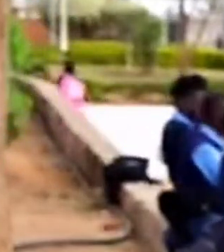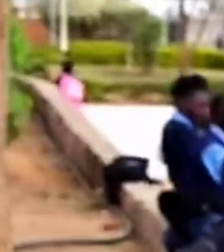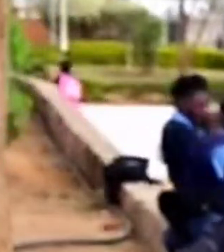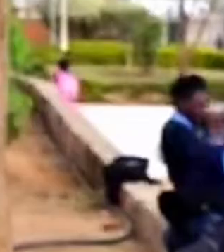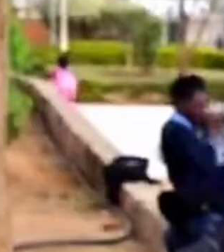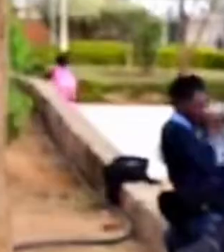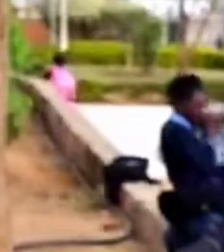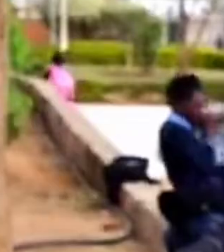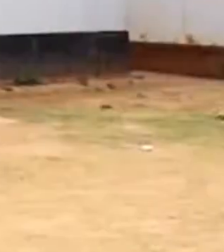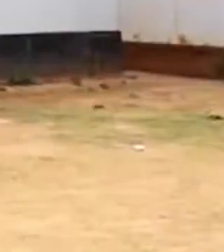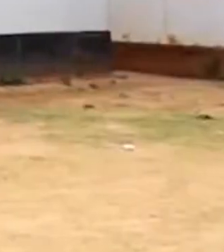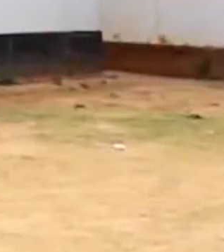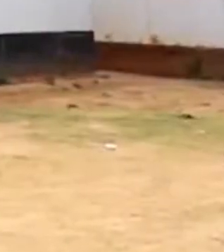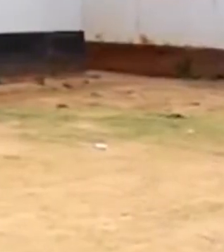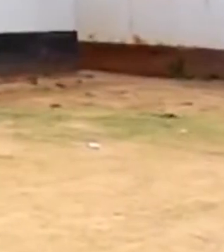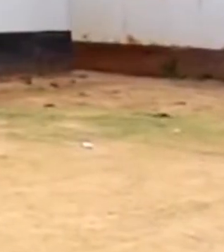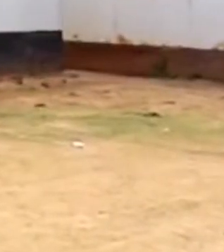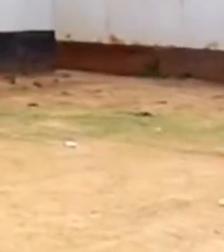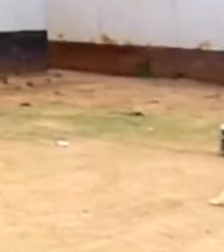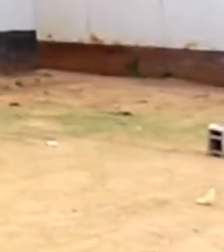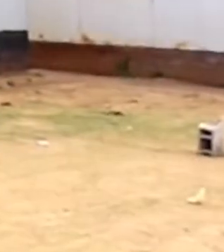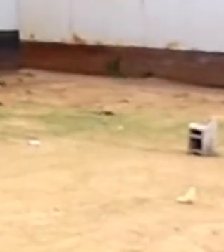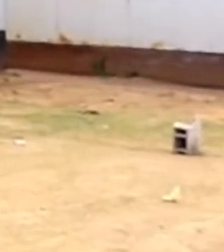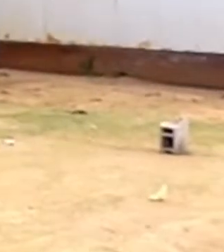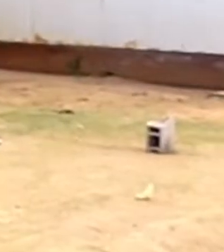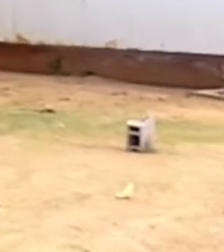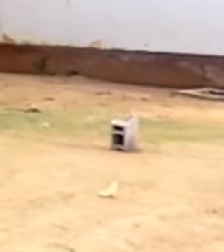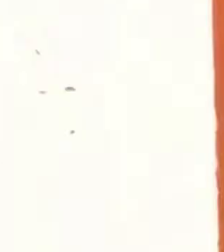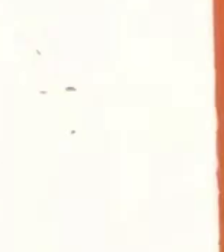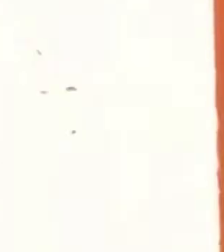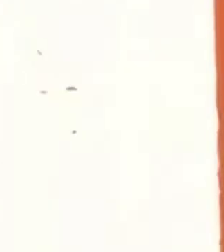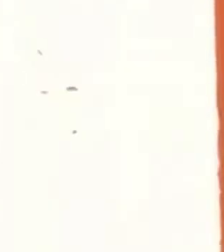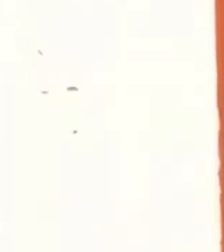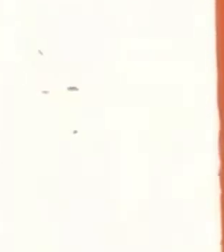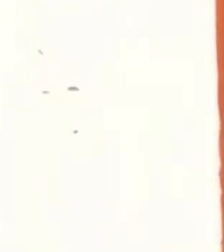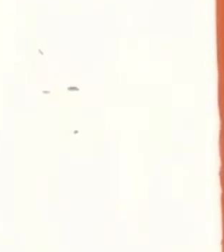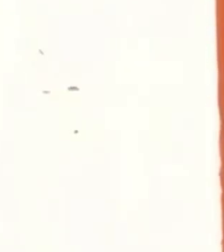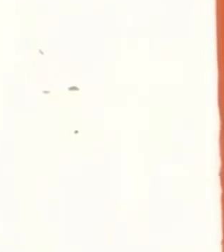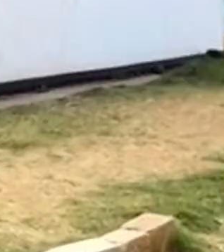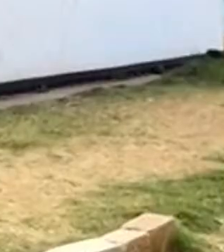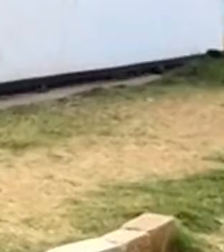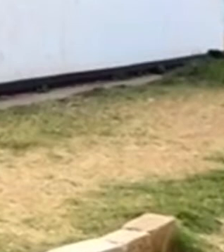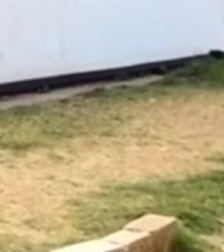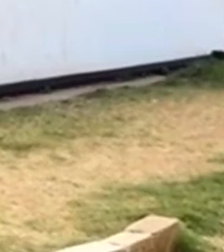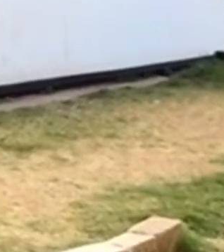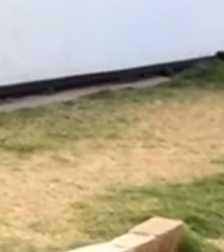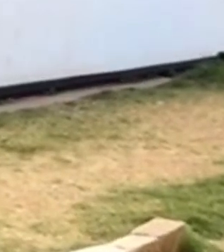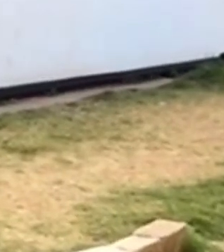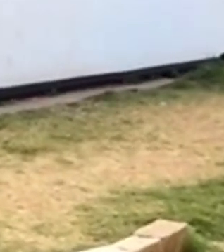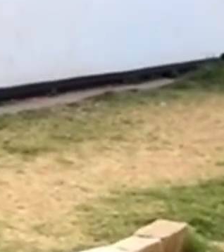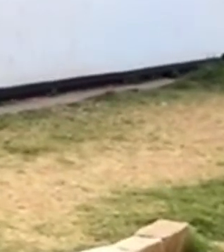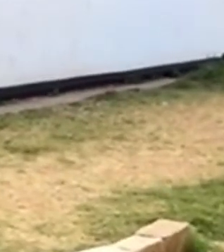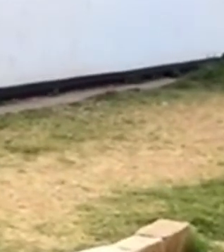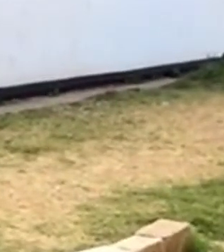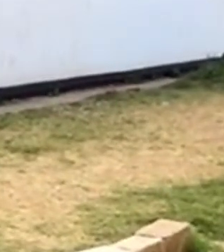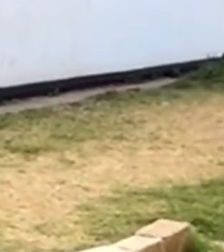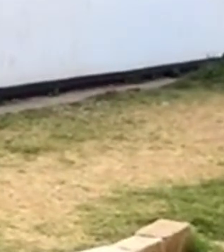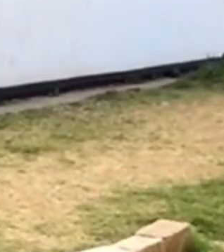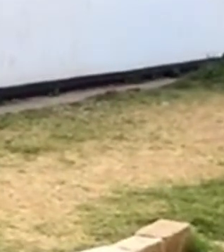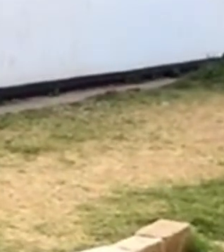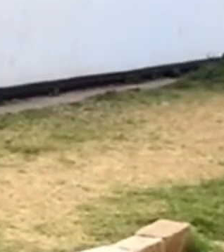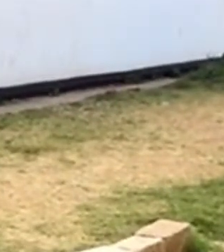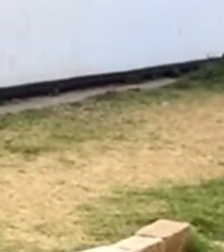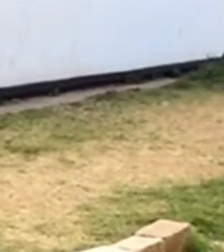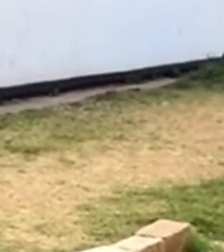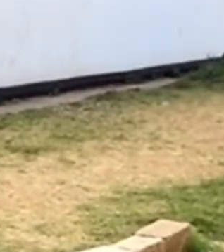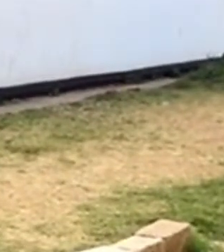step in the right direction. This is Lilanda Health Post, situated in Kapwepo Ward. A maternity wing was constructed under CDF